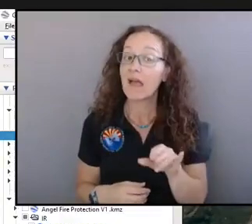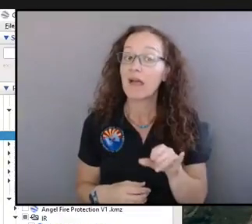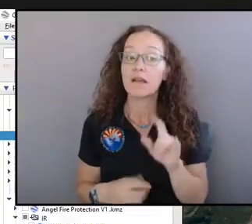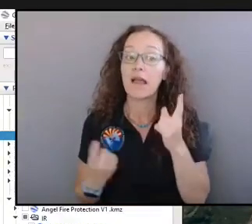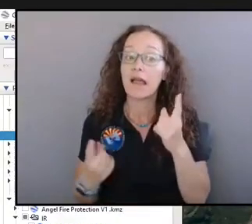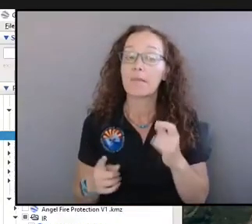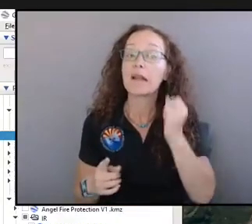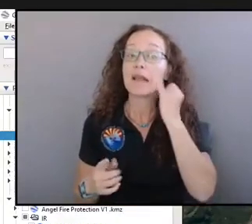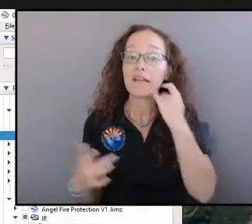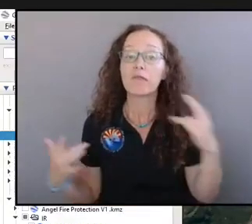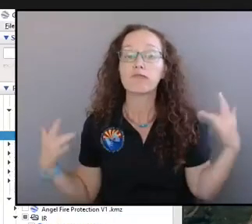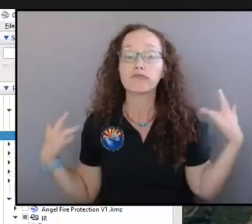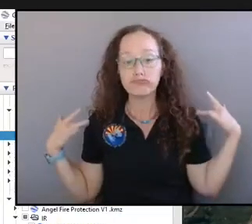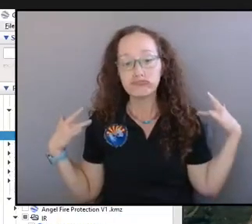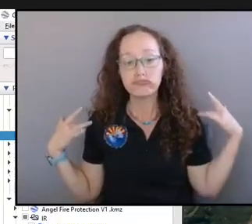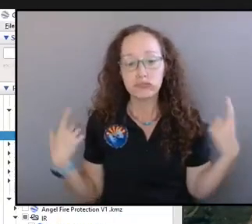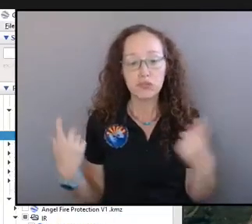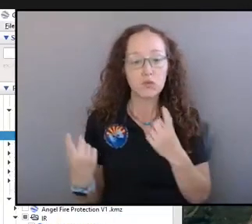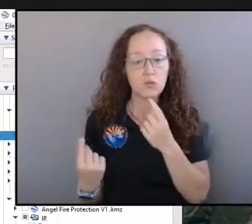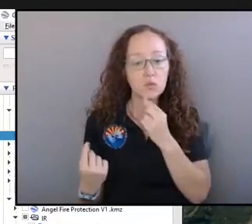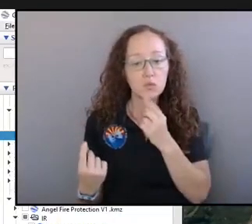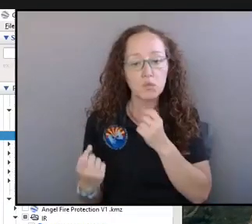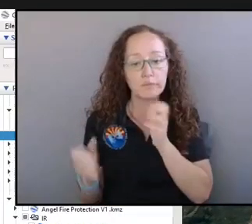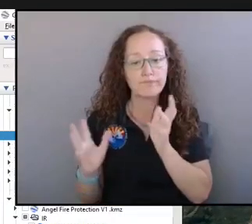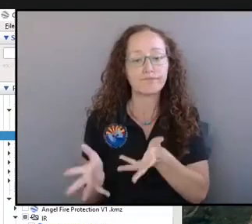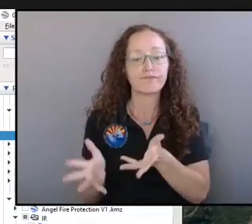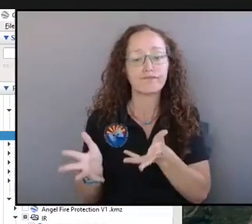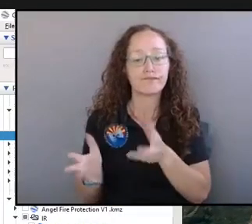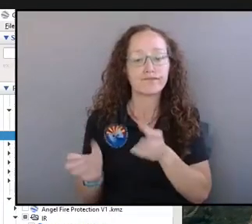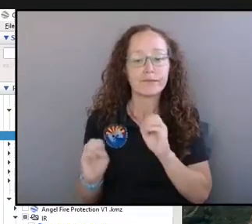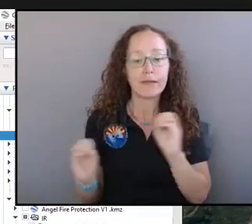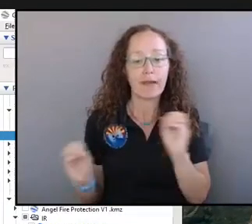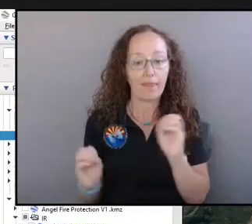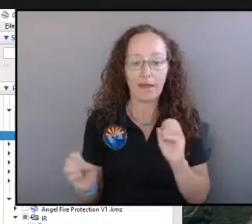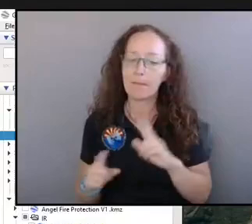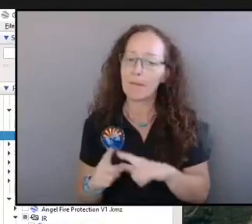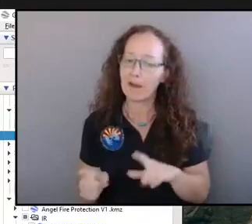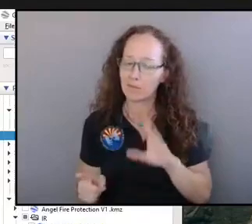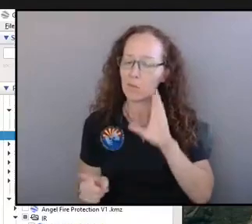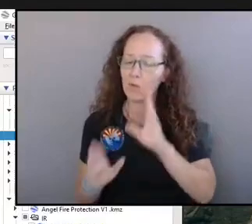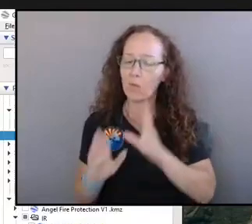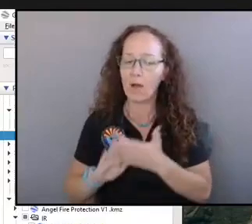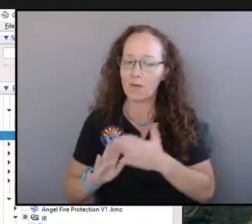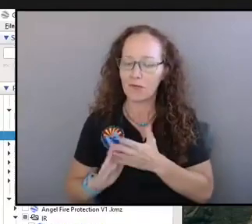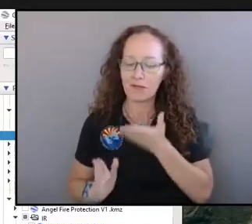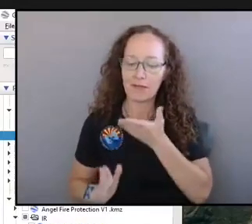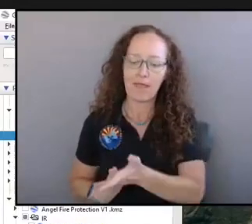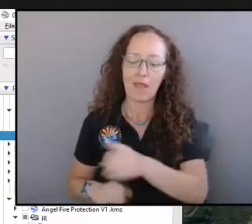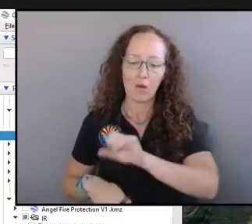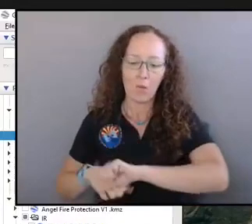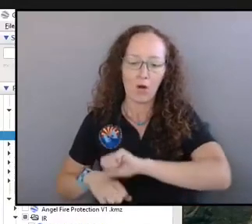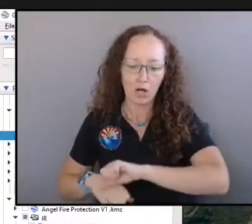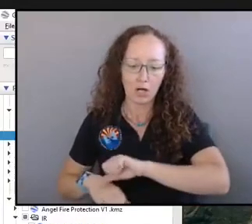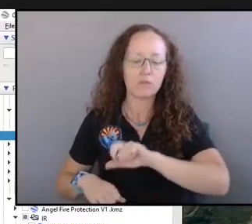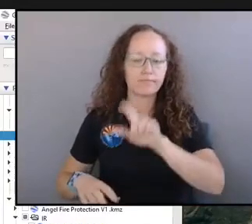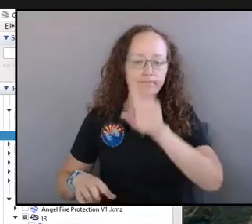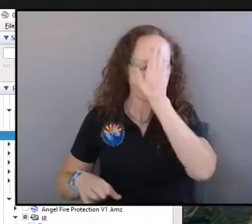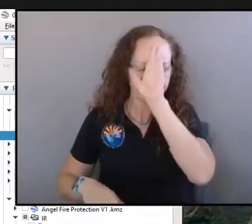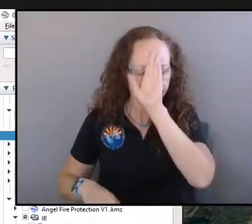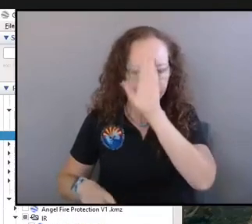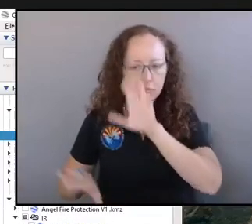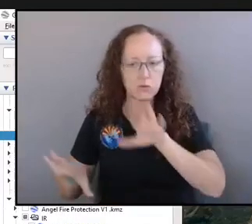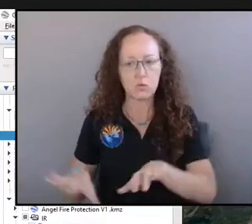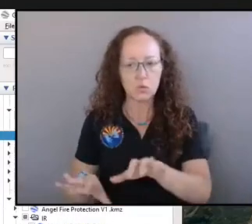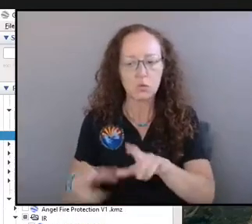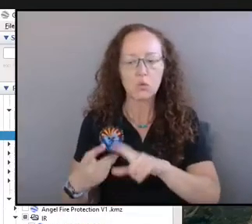from operations, they have control lines in there, crews working to contain this, and aircraft working to slow the spread. And